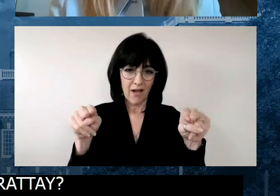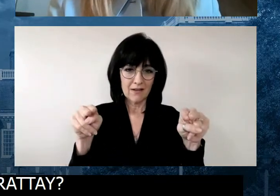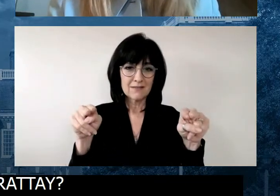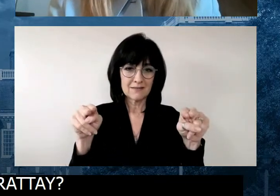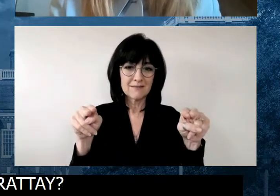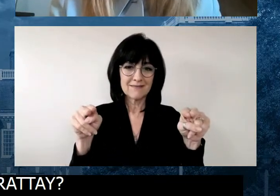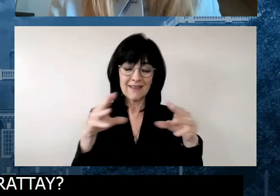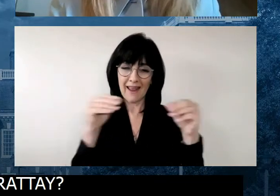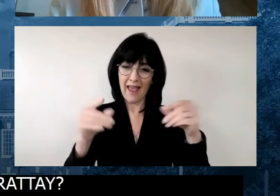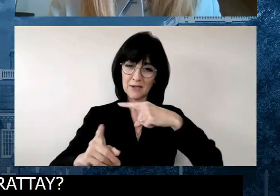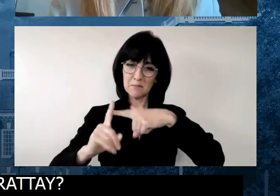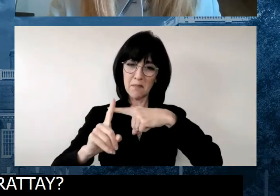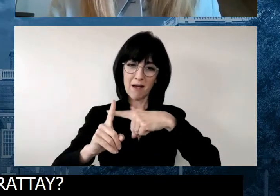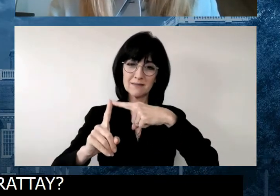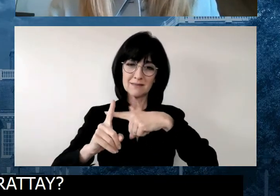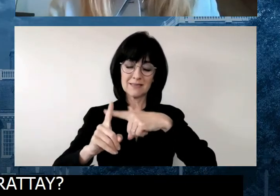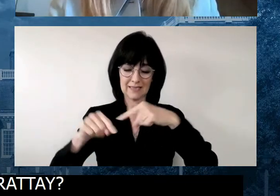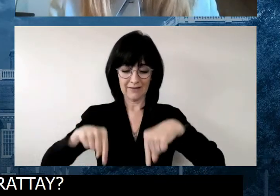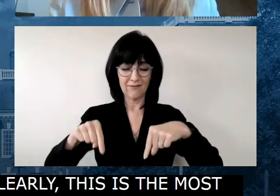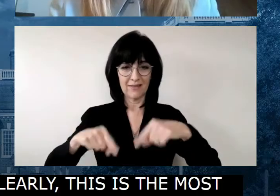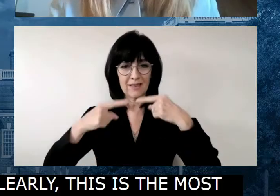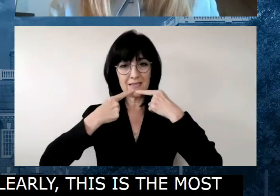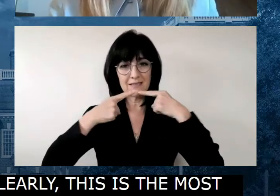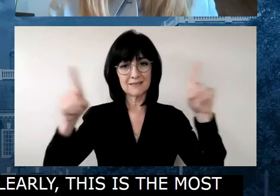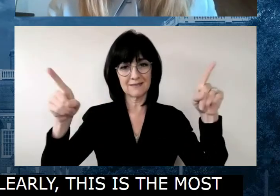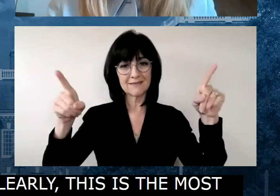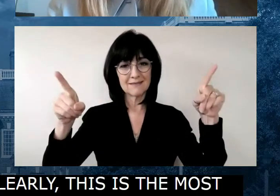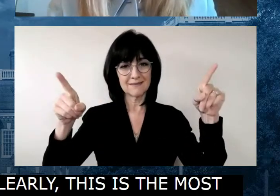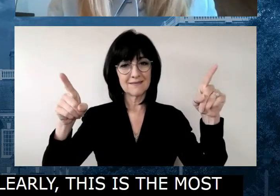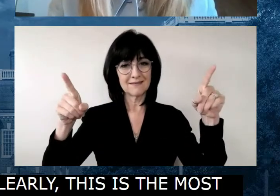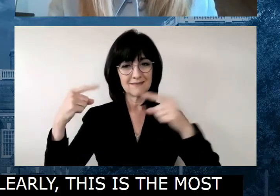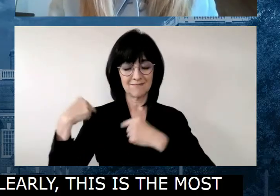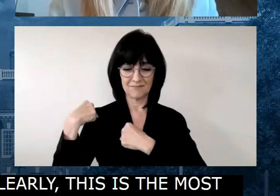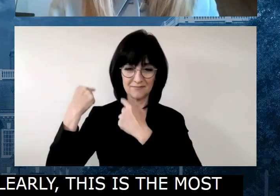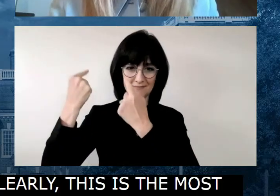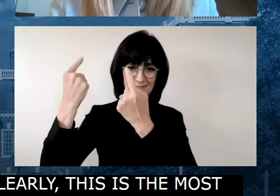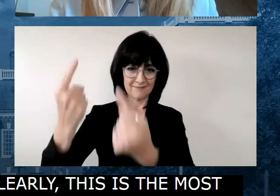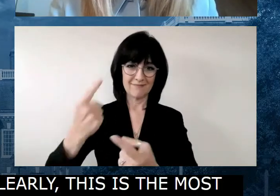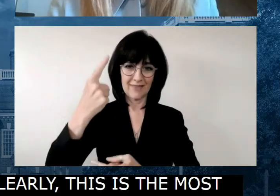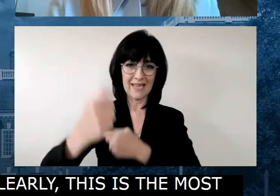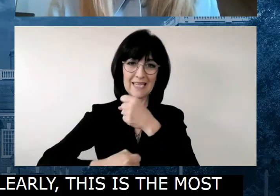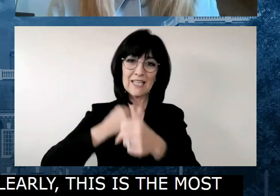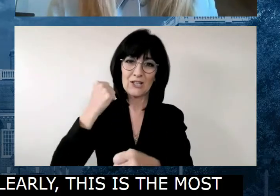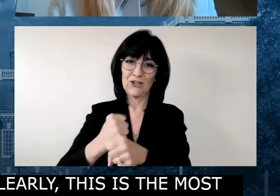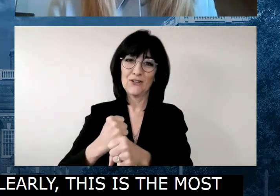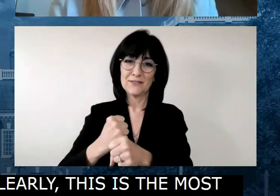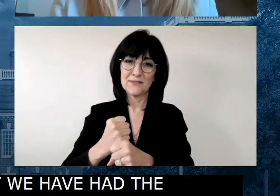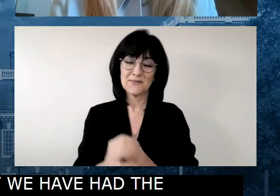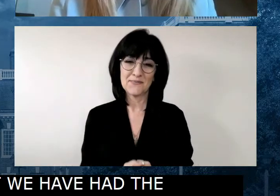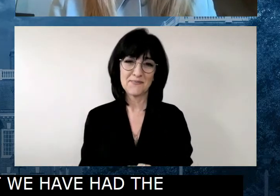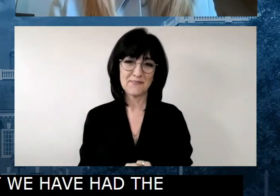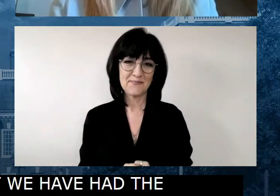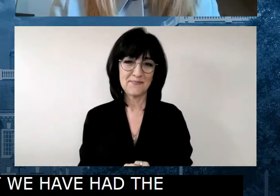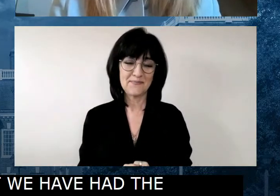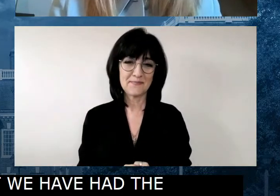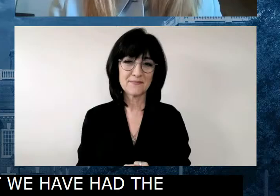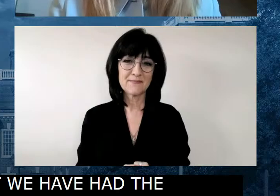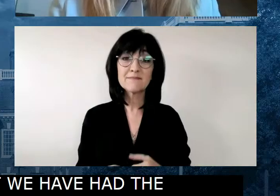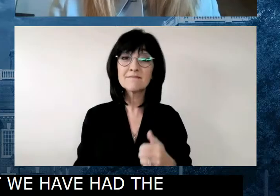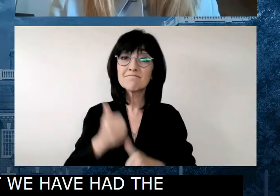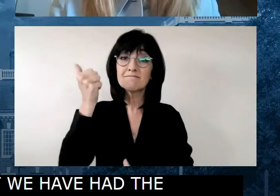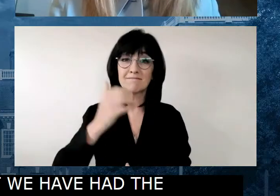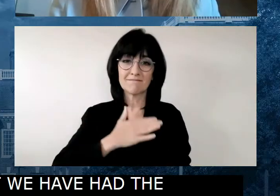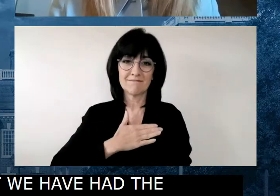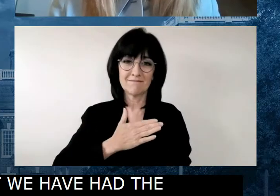briefing we've had the opportunity to do in the last year. Usually I begin with